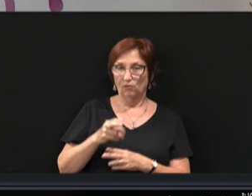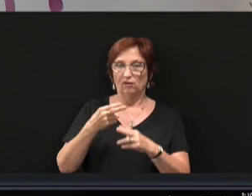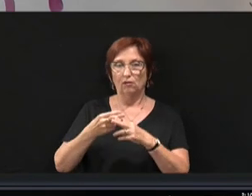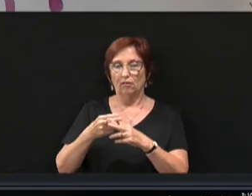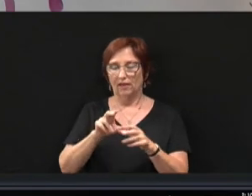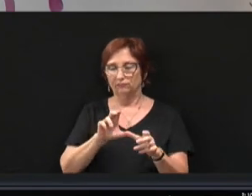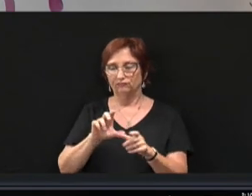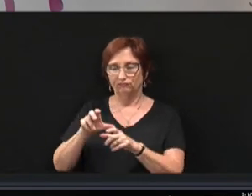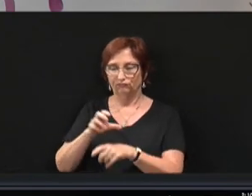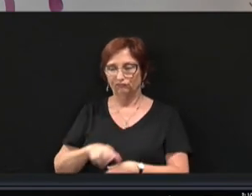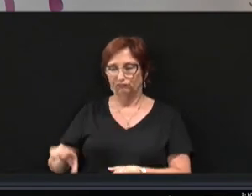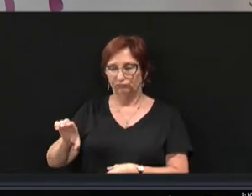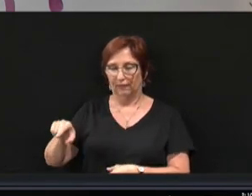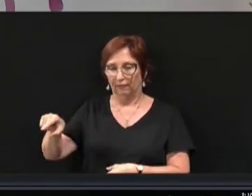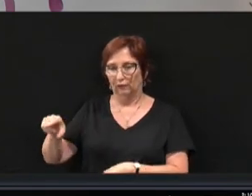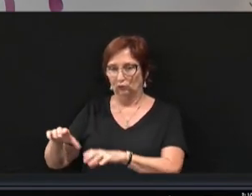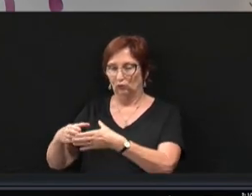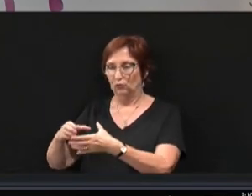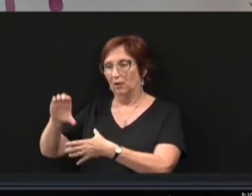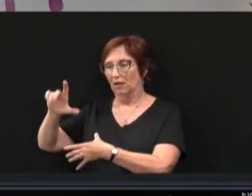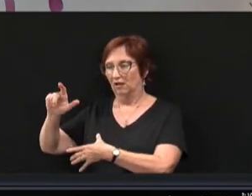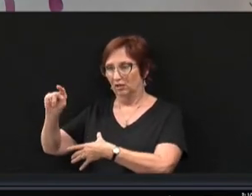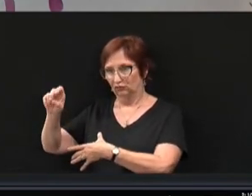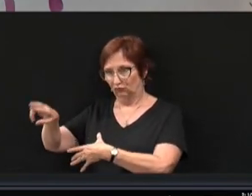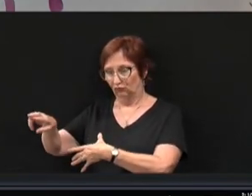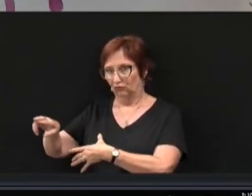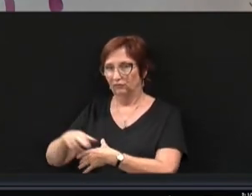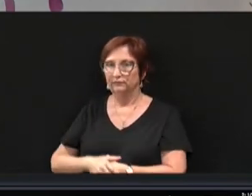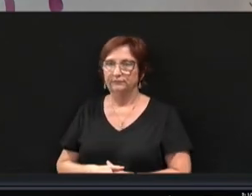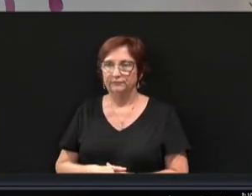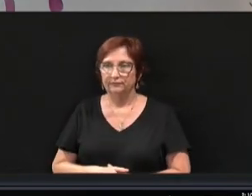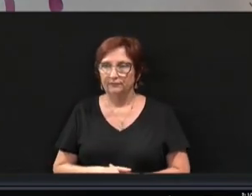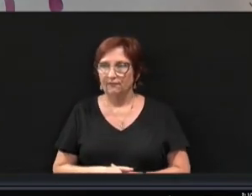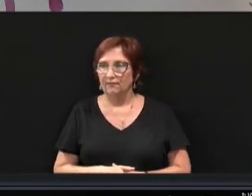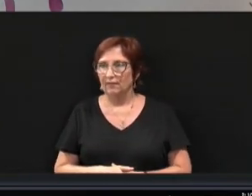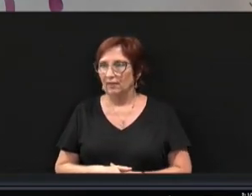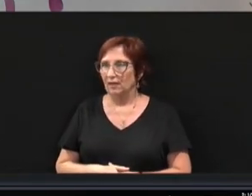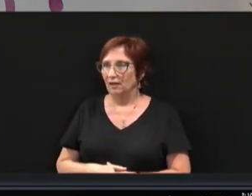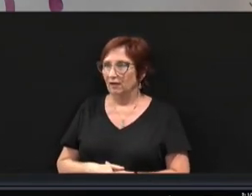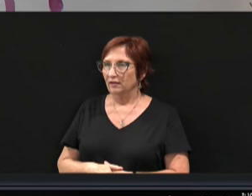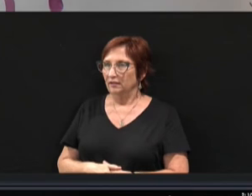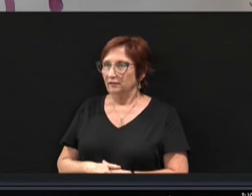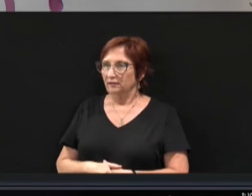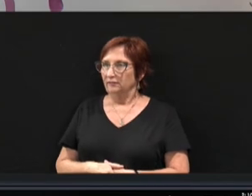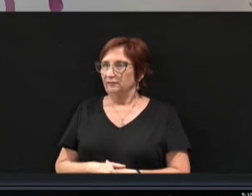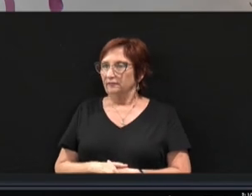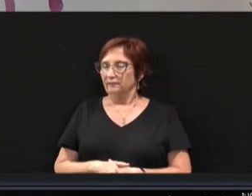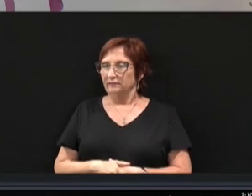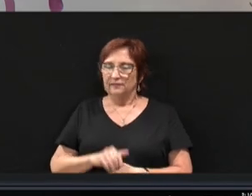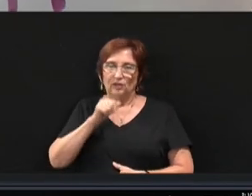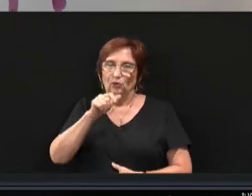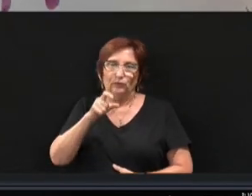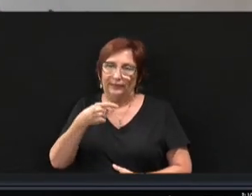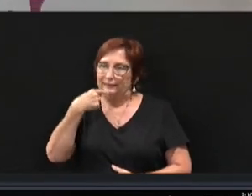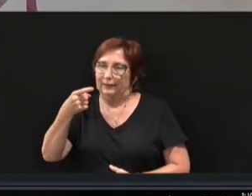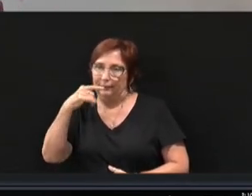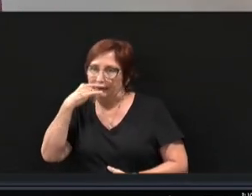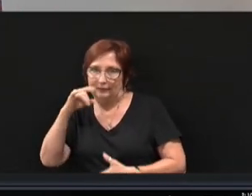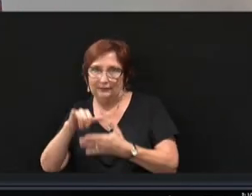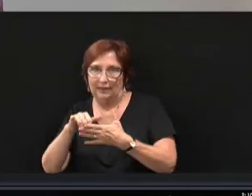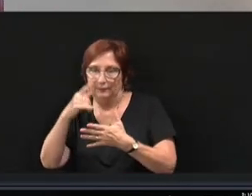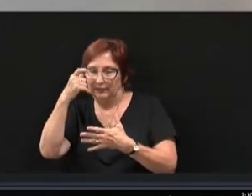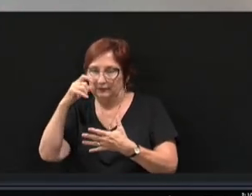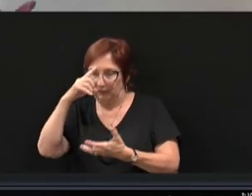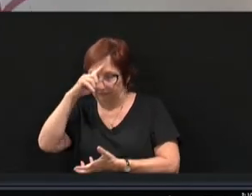cluster too. Okay. You're not going to really have to teach this to kids. It just confuses them. But just let you know